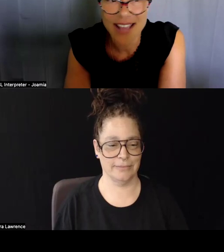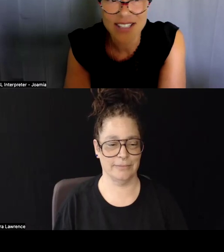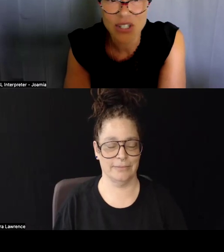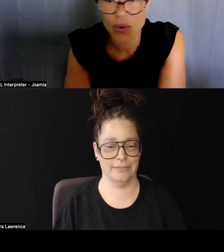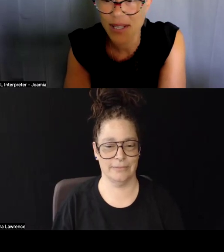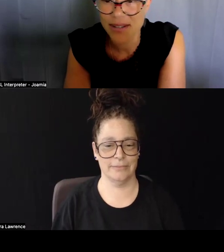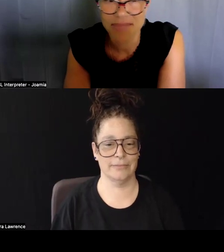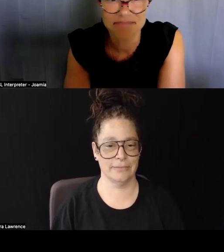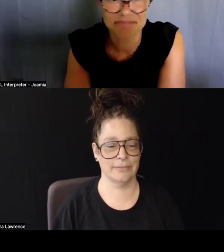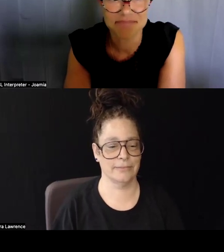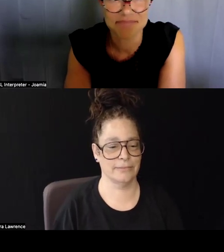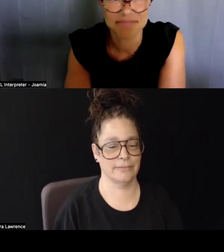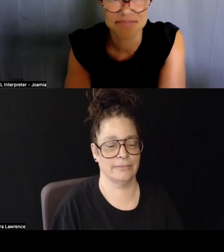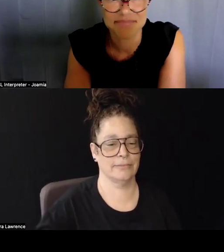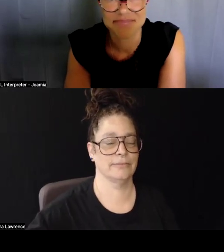Okay, this is a quiz.